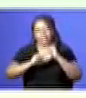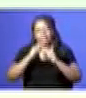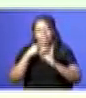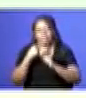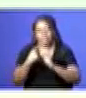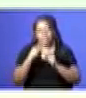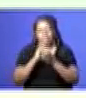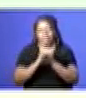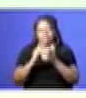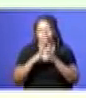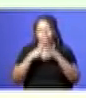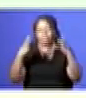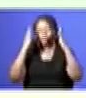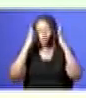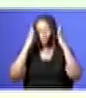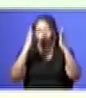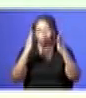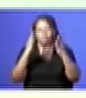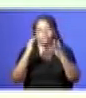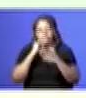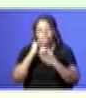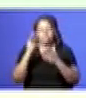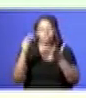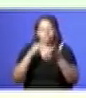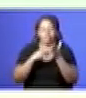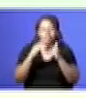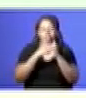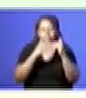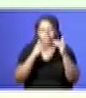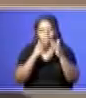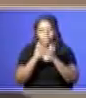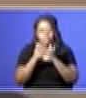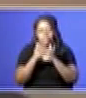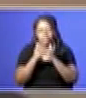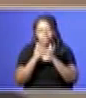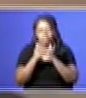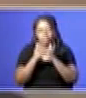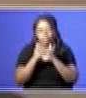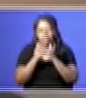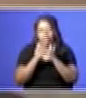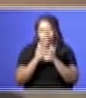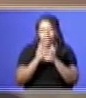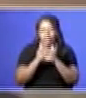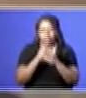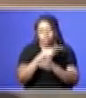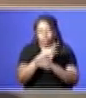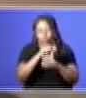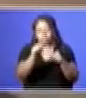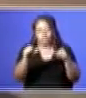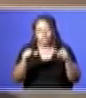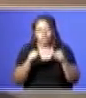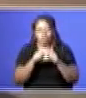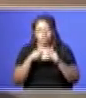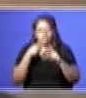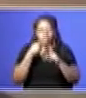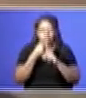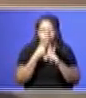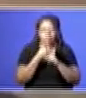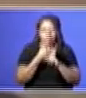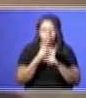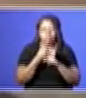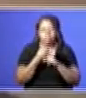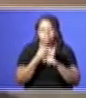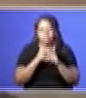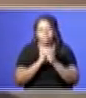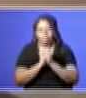focus should be on rebuilding and recovering the hardest hit areas. Following Hurricane Dorian, there's still a lot of work that needs to be